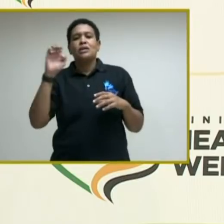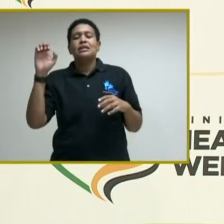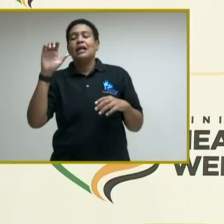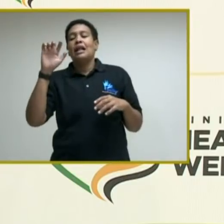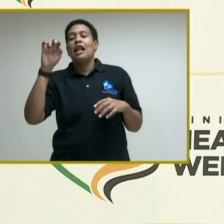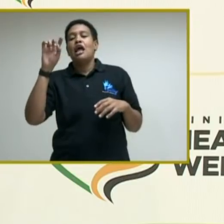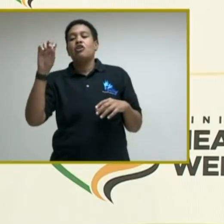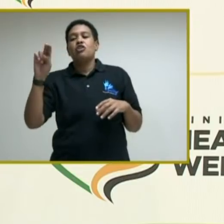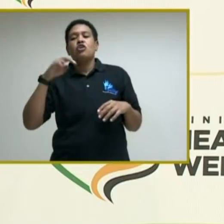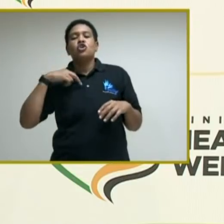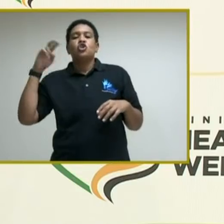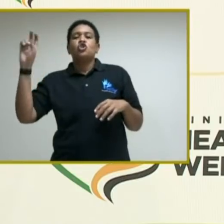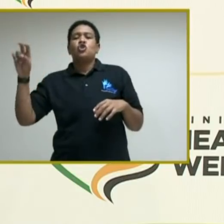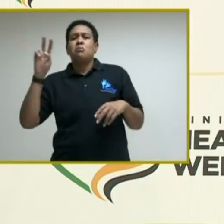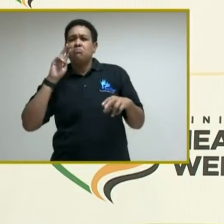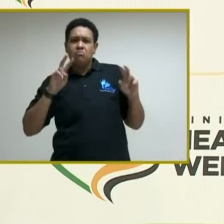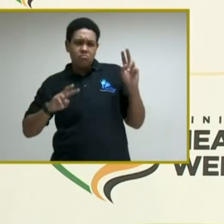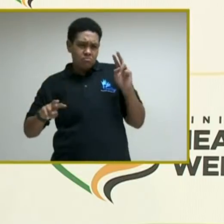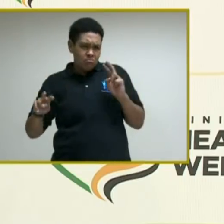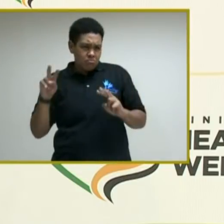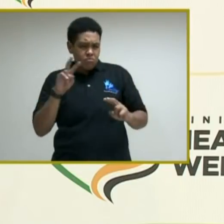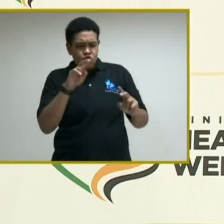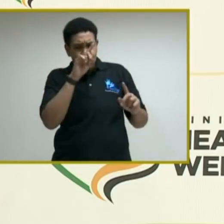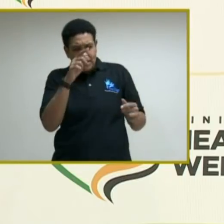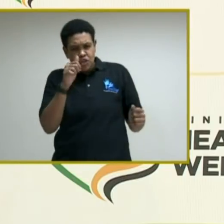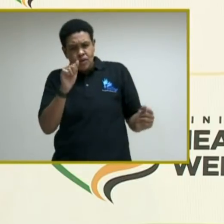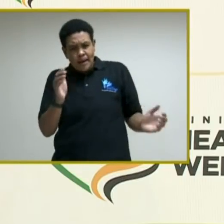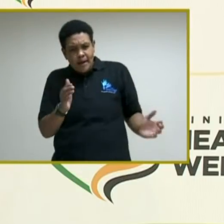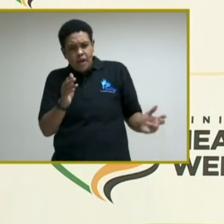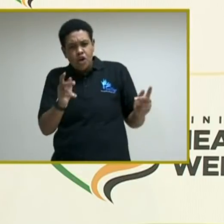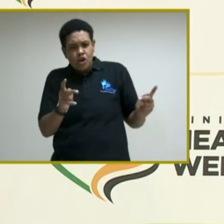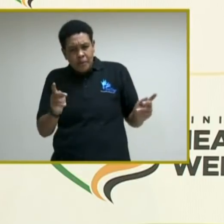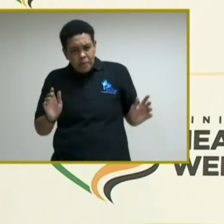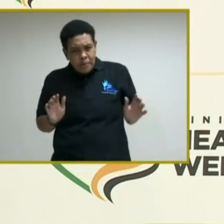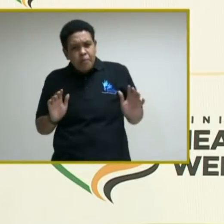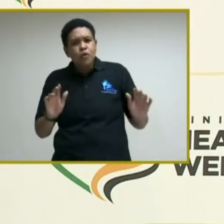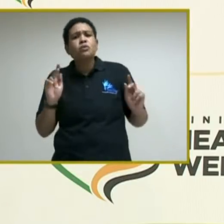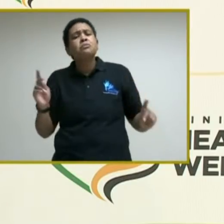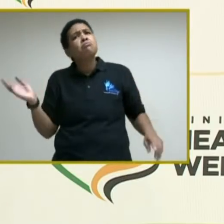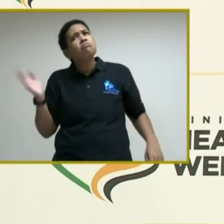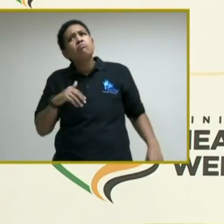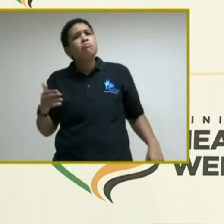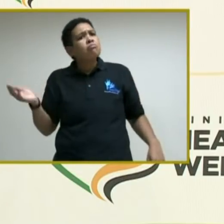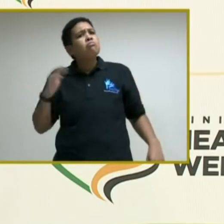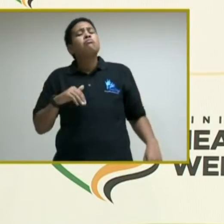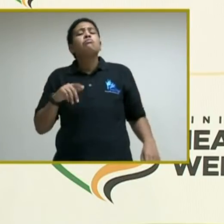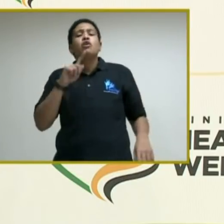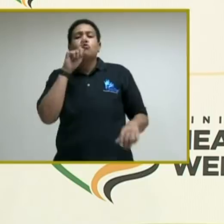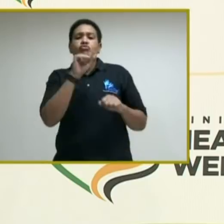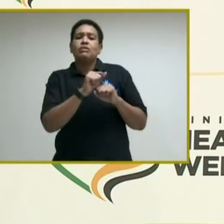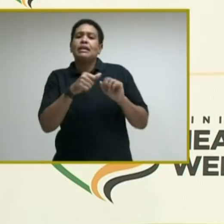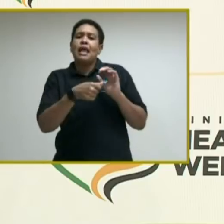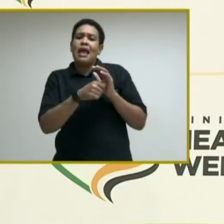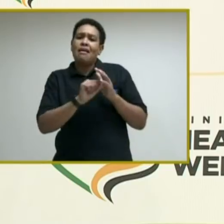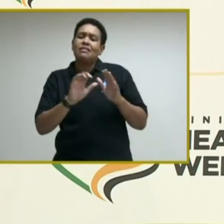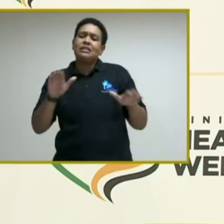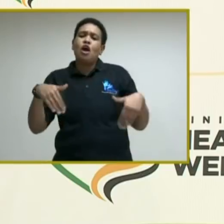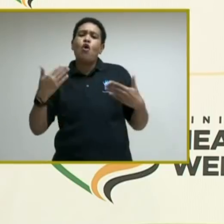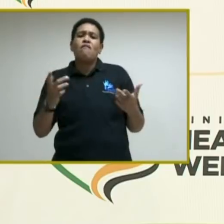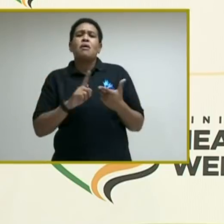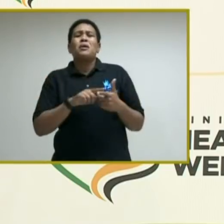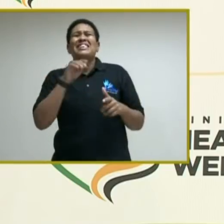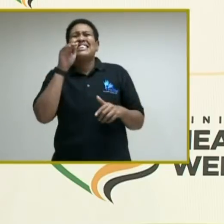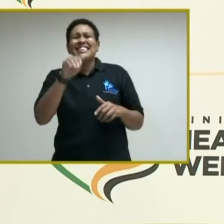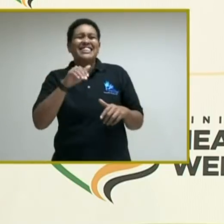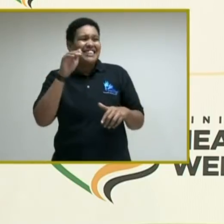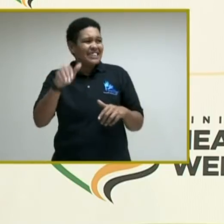Clarendon, really trying to bolster and re-emphasize and to plead and